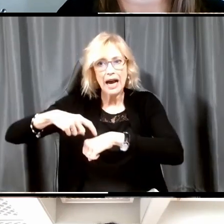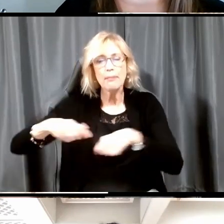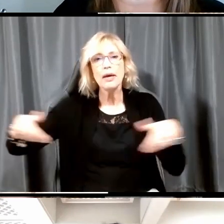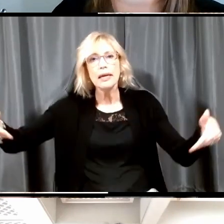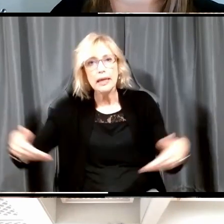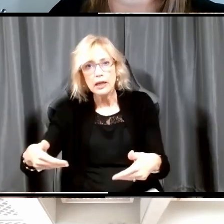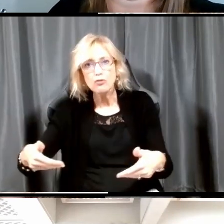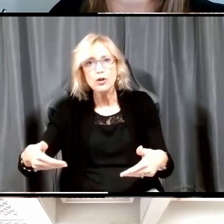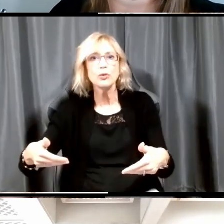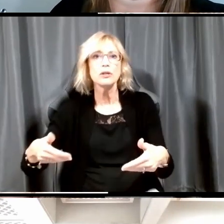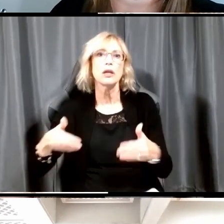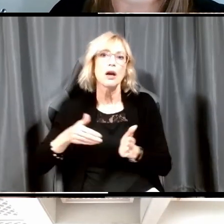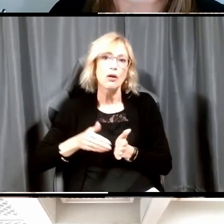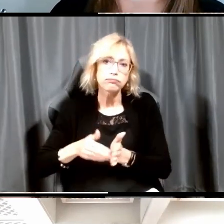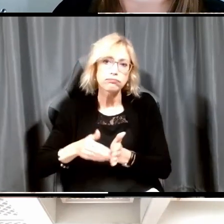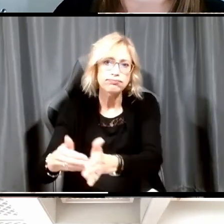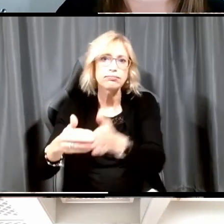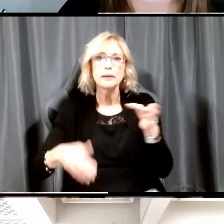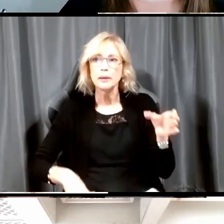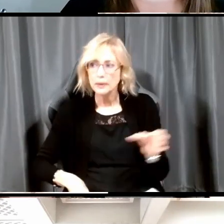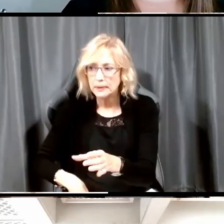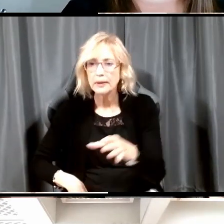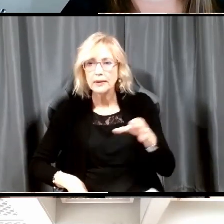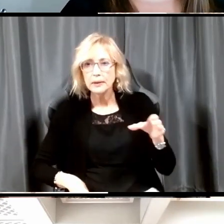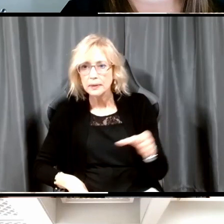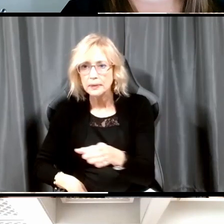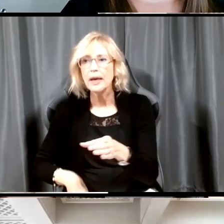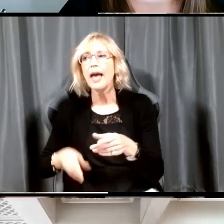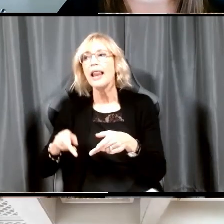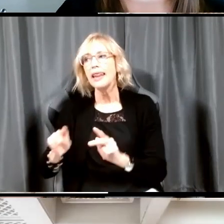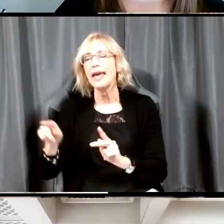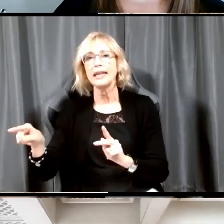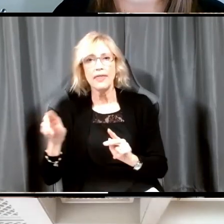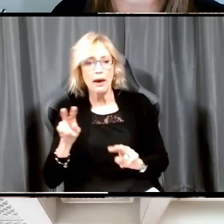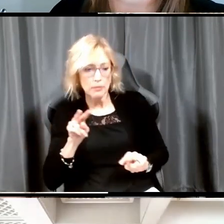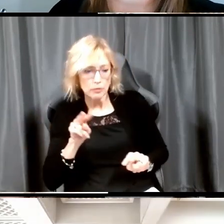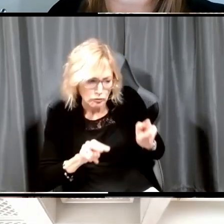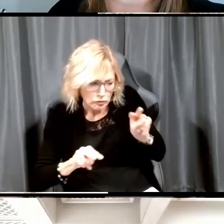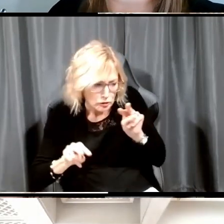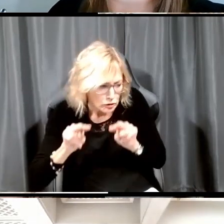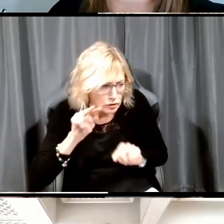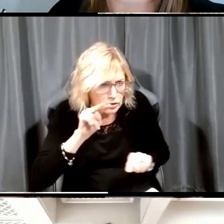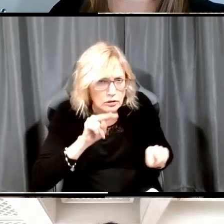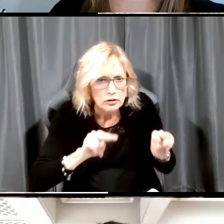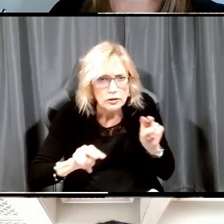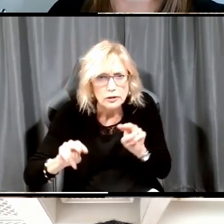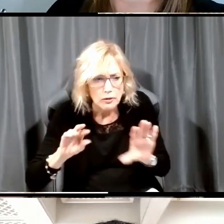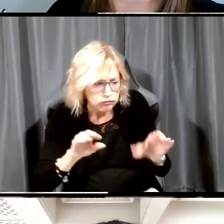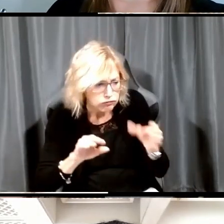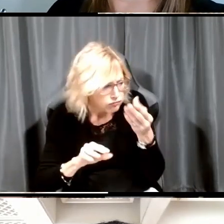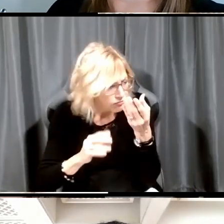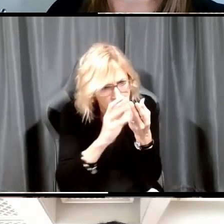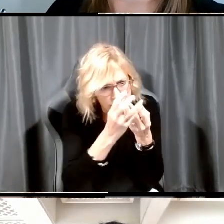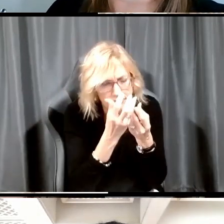introducing it with more frequency, and allowing them to explore those items or those things that you're trying to teach.